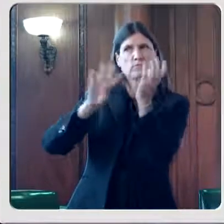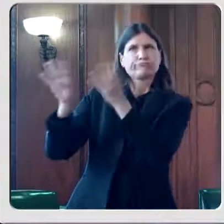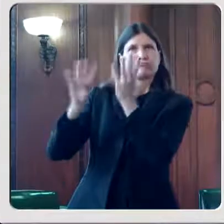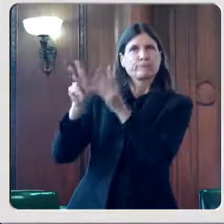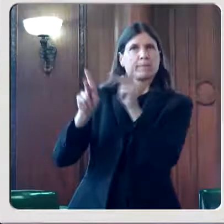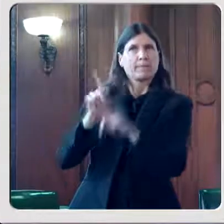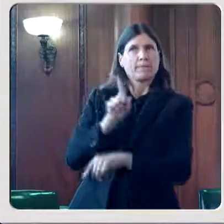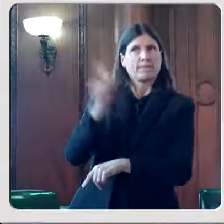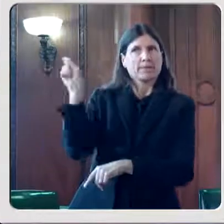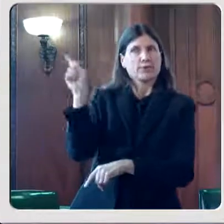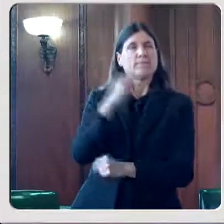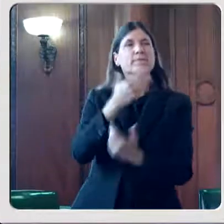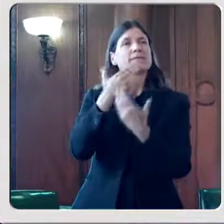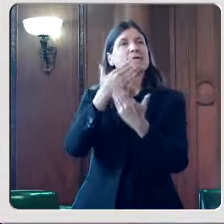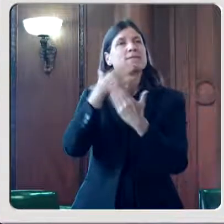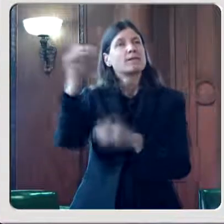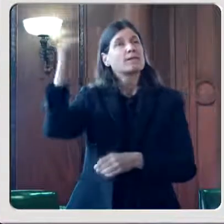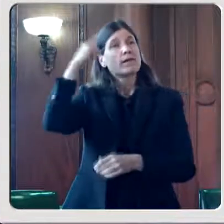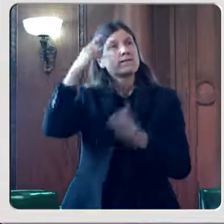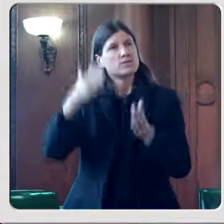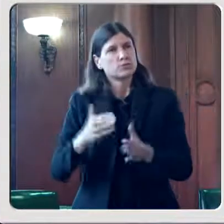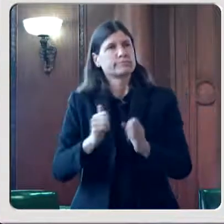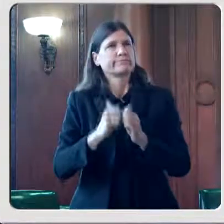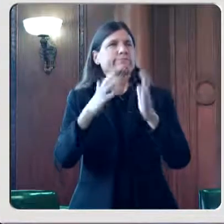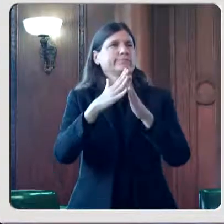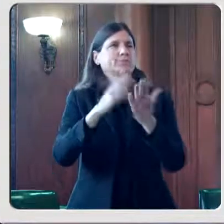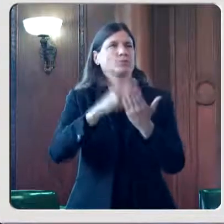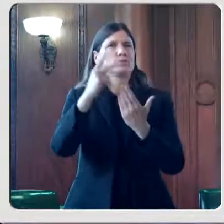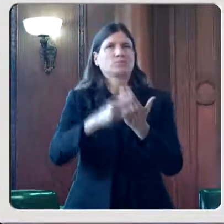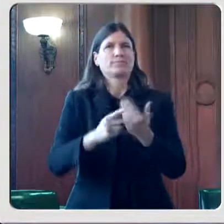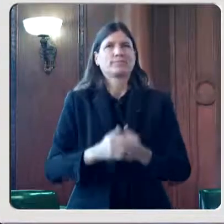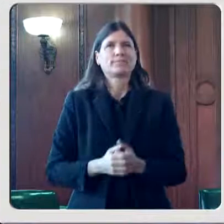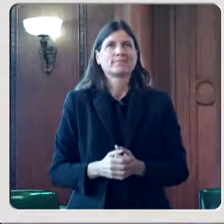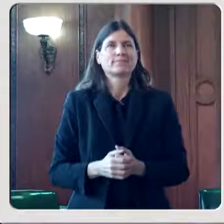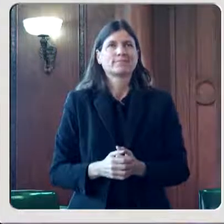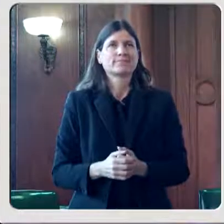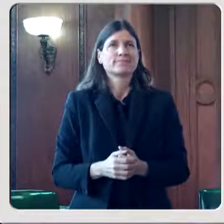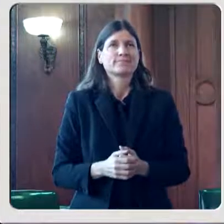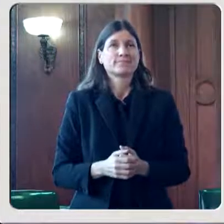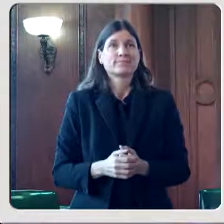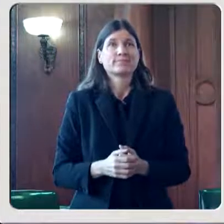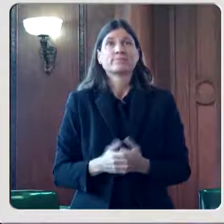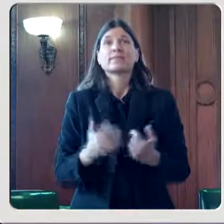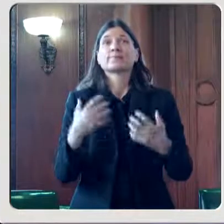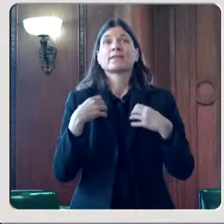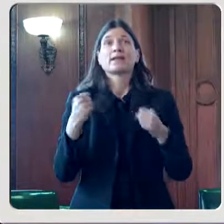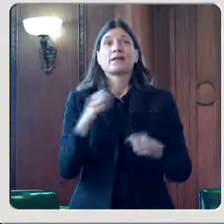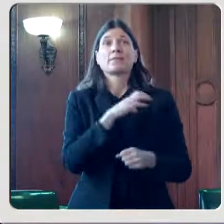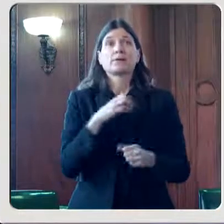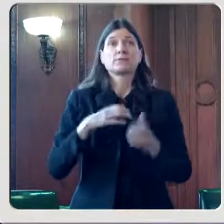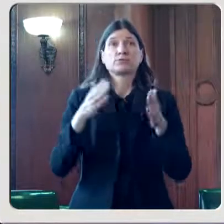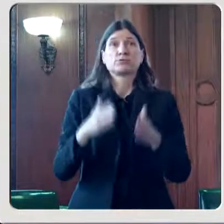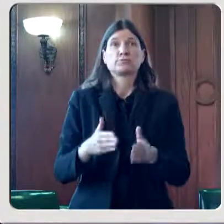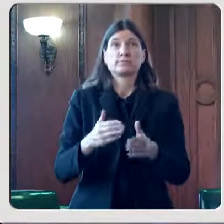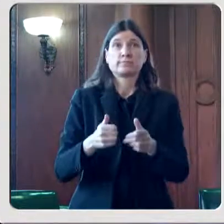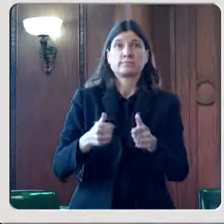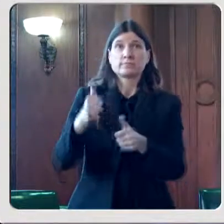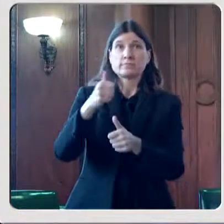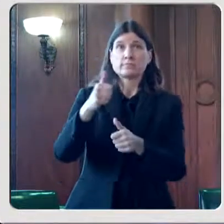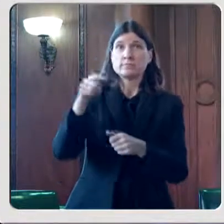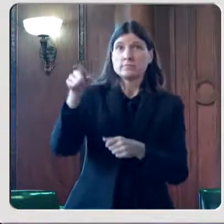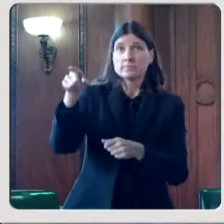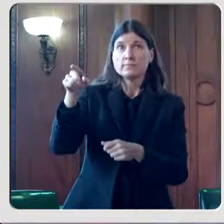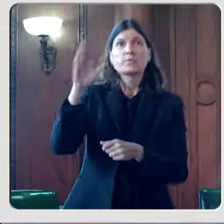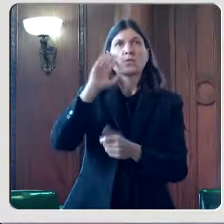Helen Carlton-Harris and I, working with State Representative Bud Williams, we're going to stand up some neighborhood sites starting this